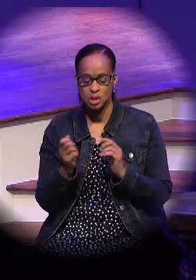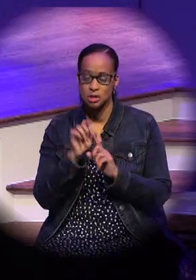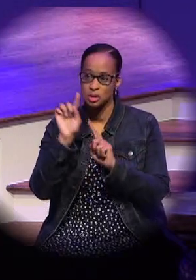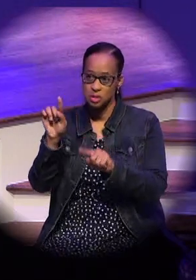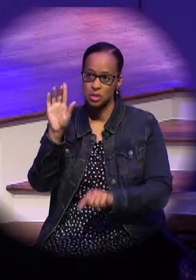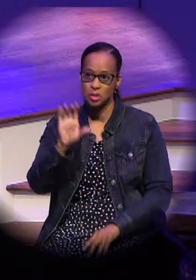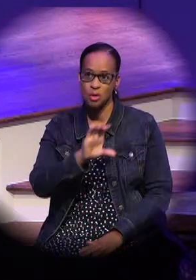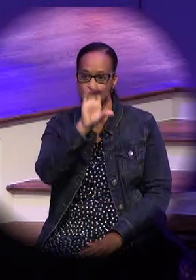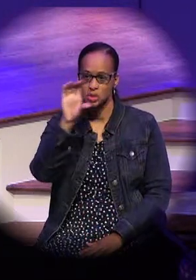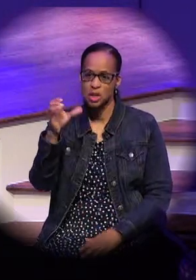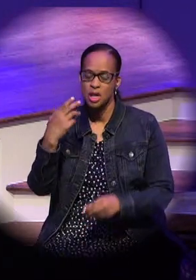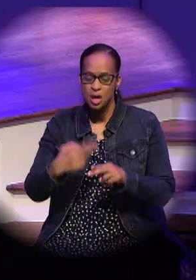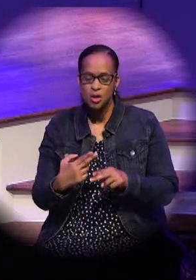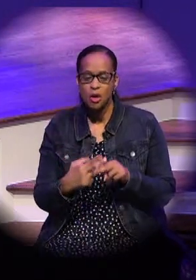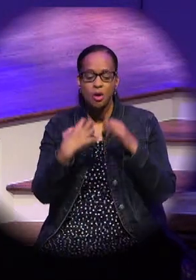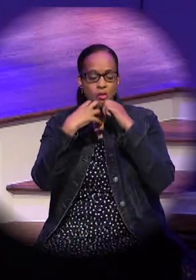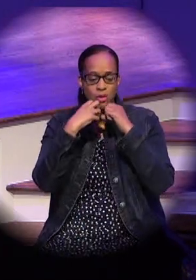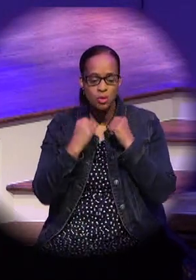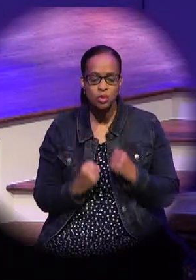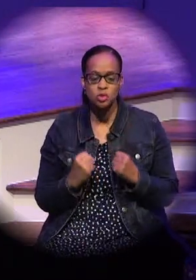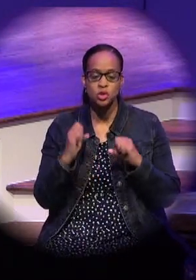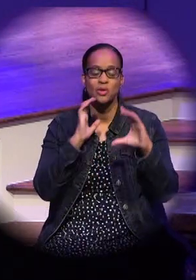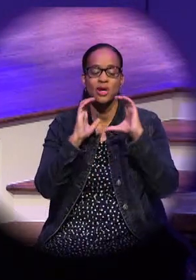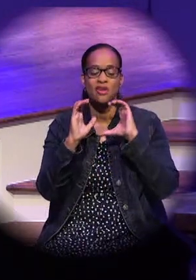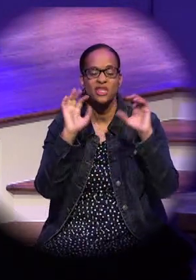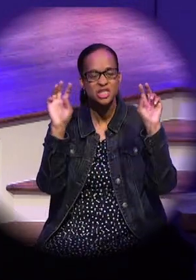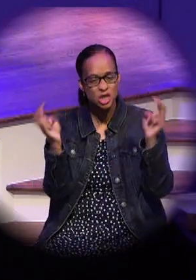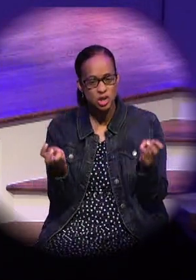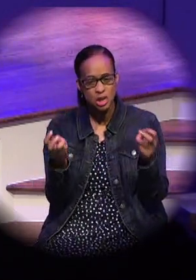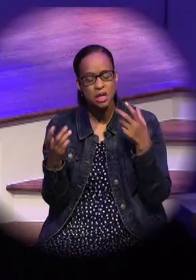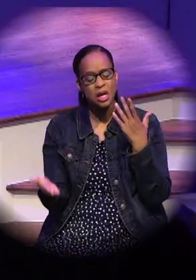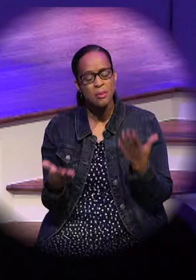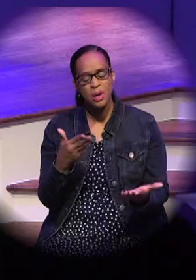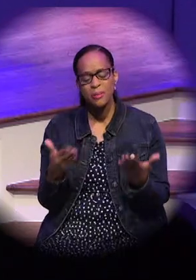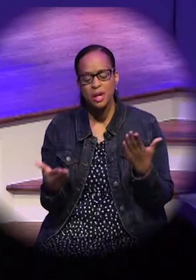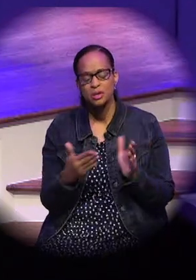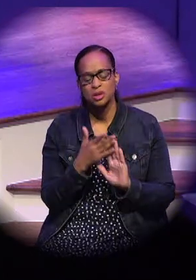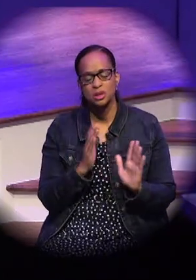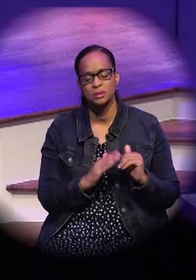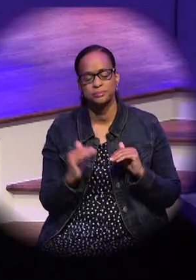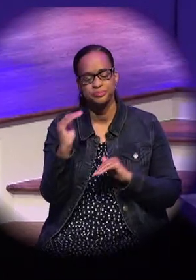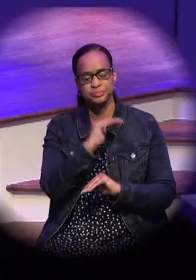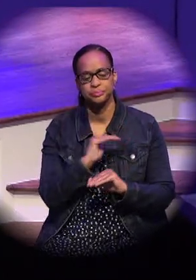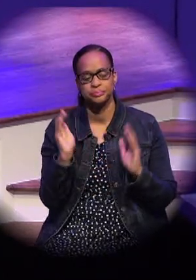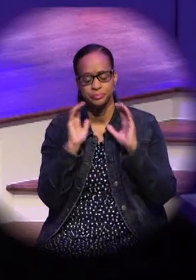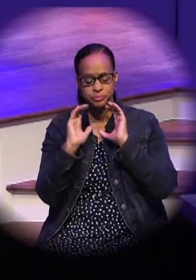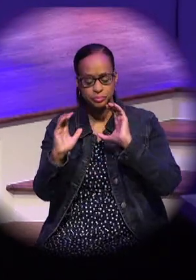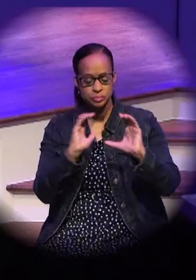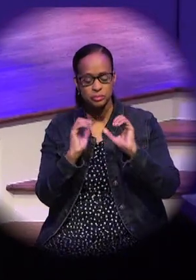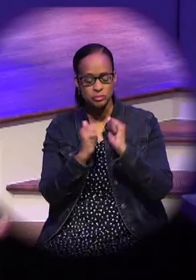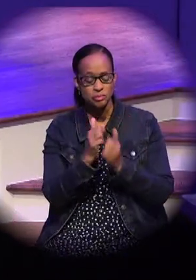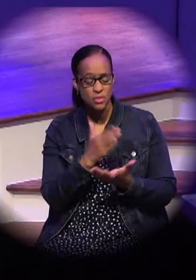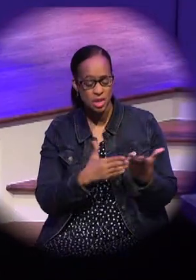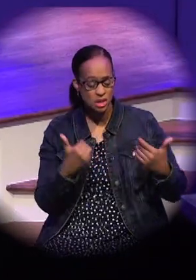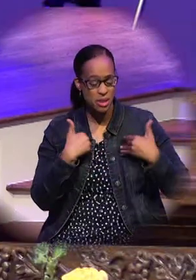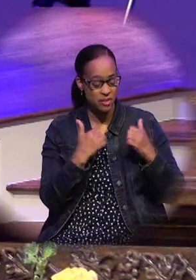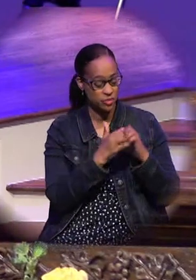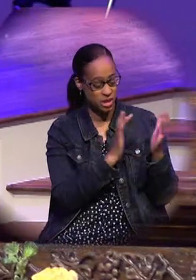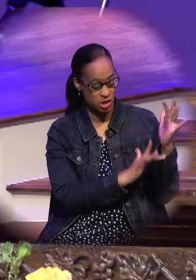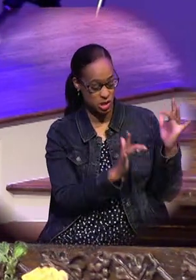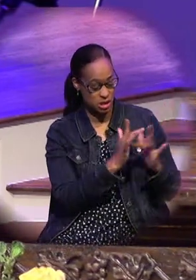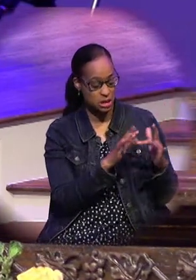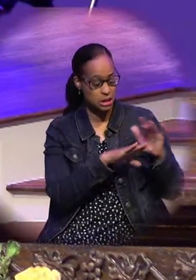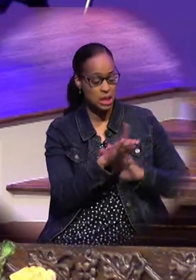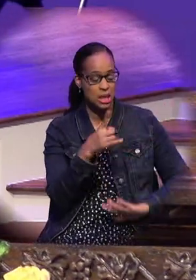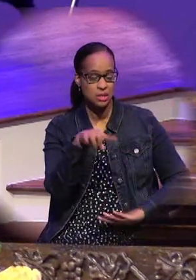We're calling these crucial conversations. And perhaps there's no more crucial conversation someone had with Jesus in